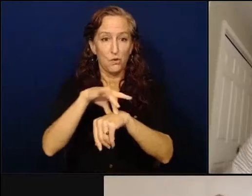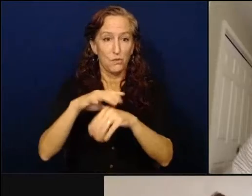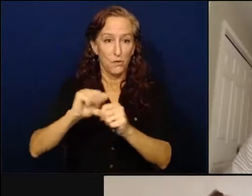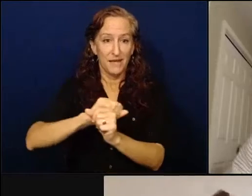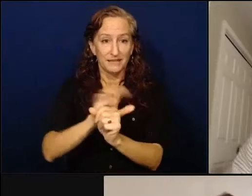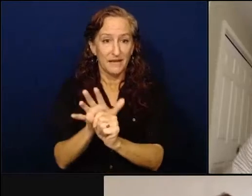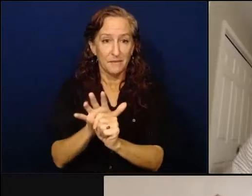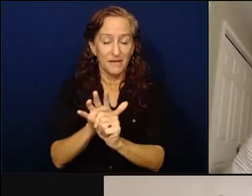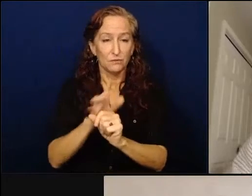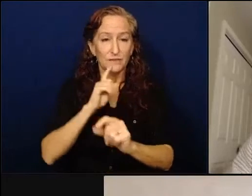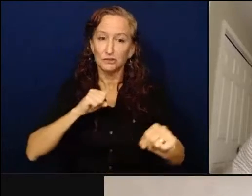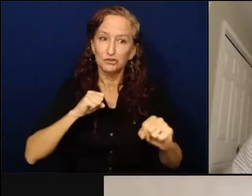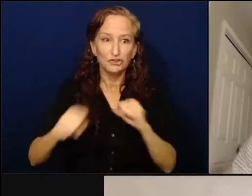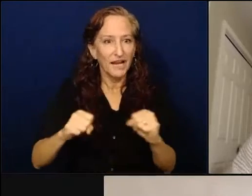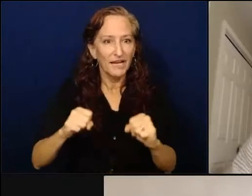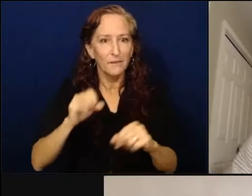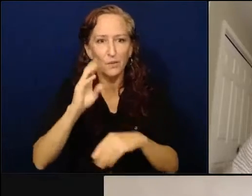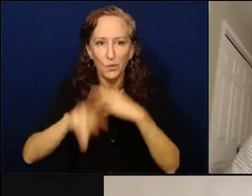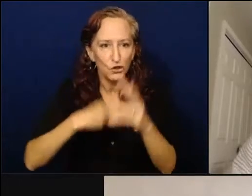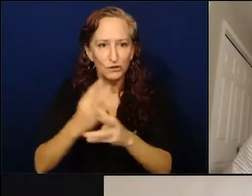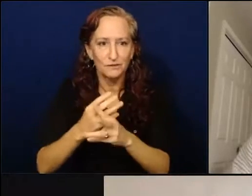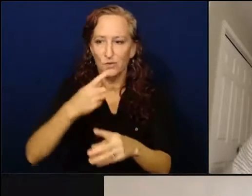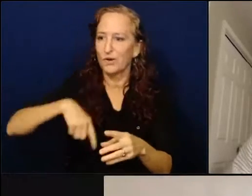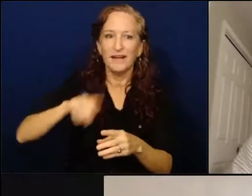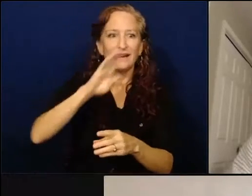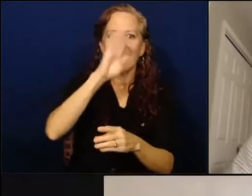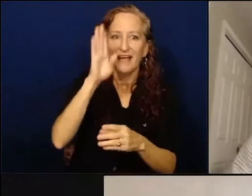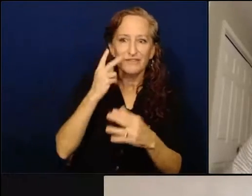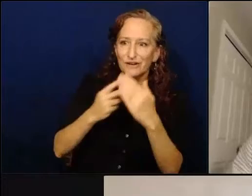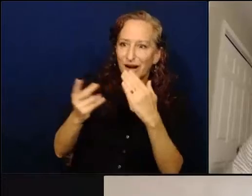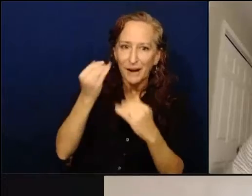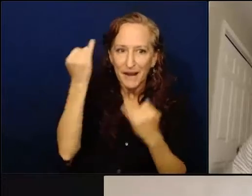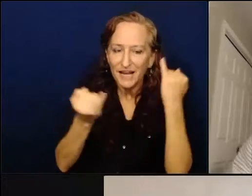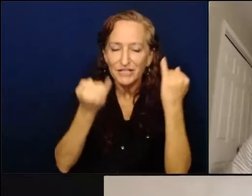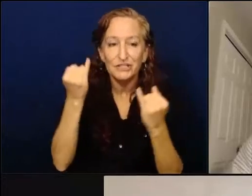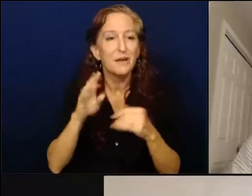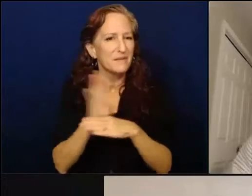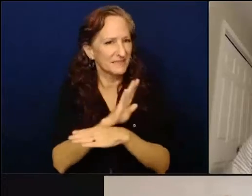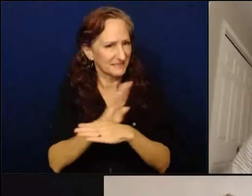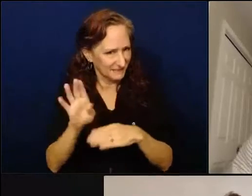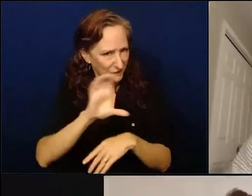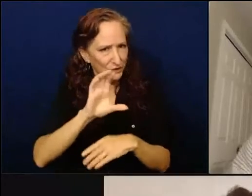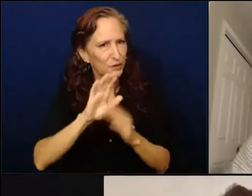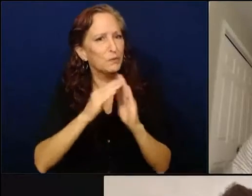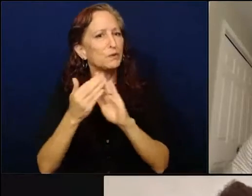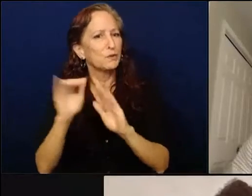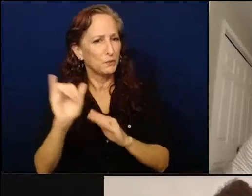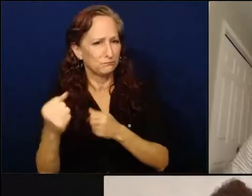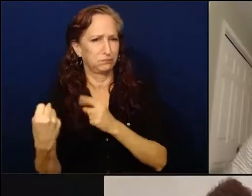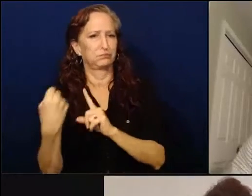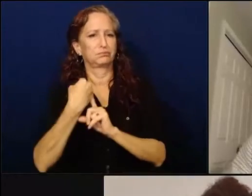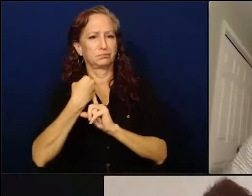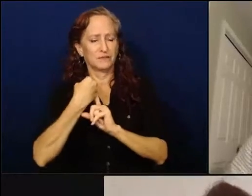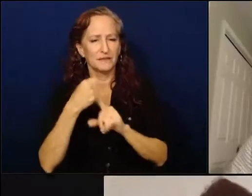ways that no one really could have imagined. And the business community has really been no exception. So can you talk about how you as